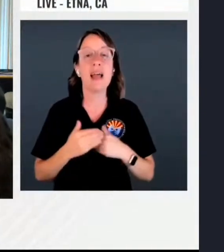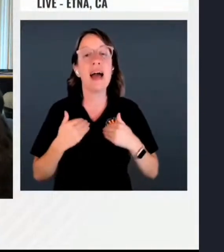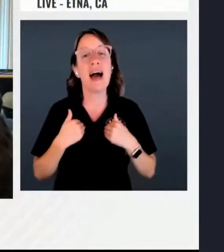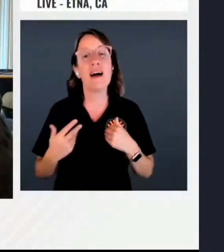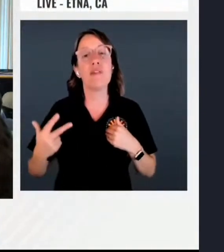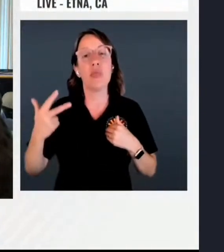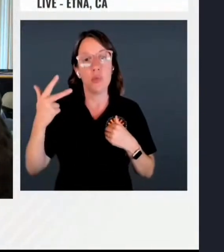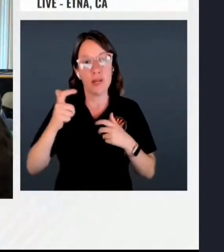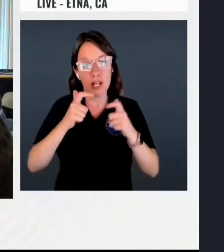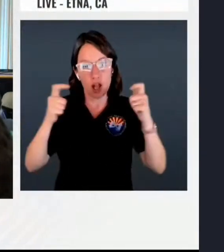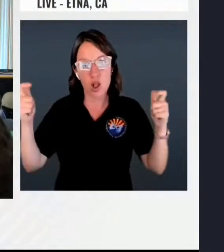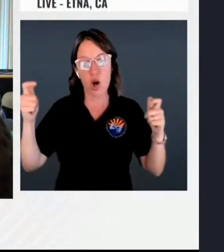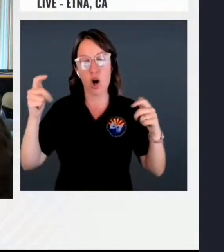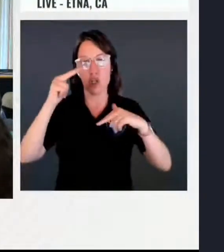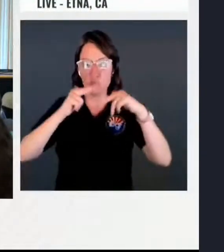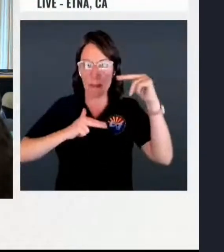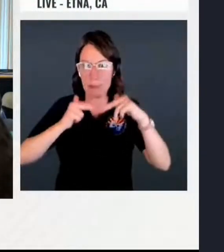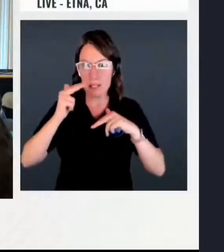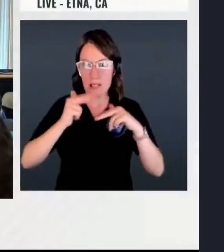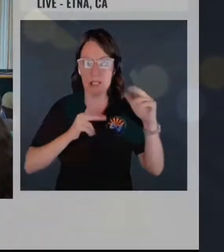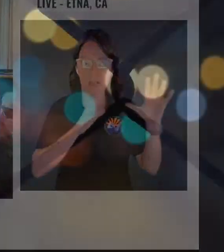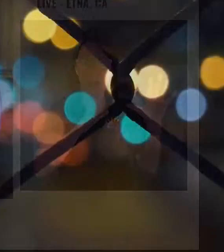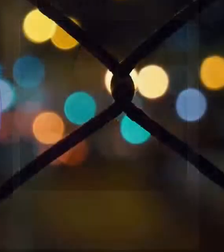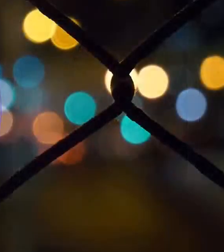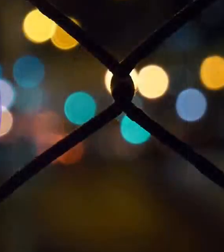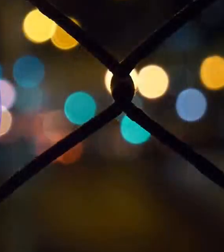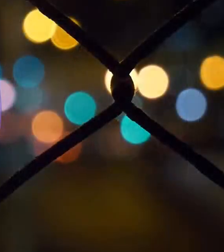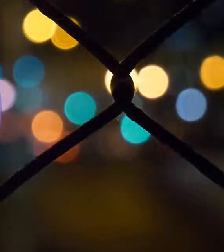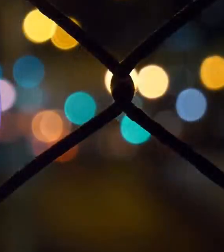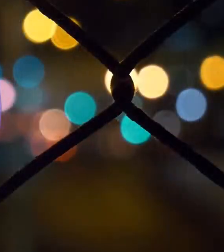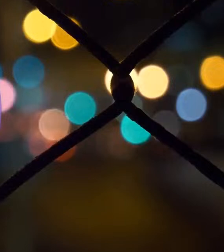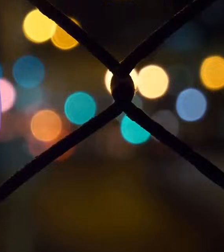major structure protection groups that we're working.